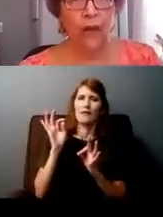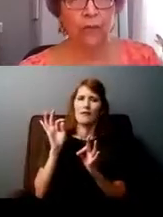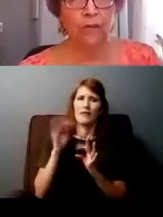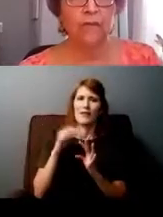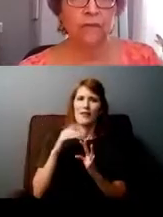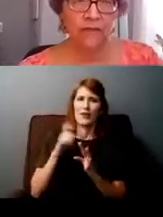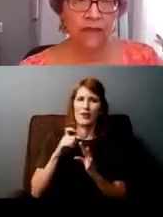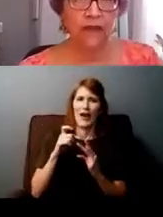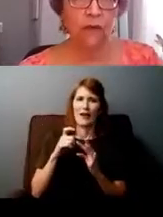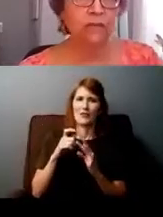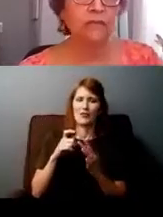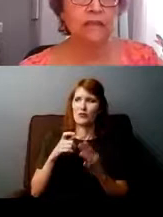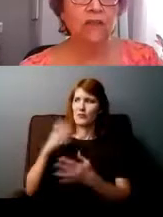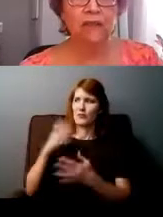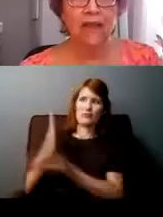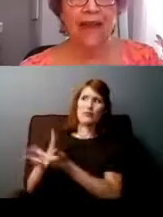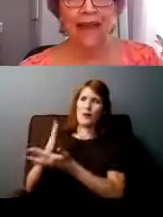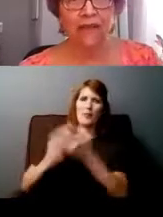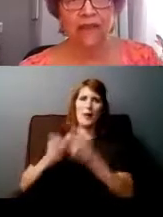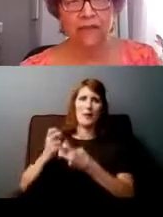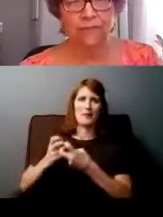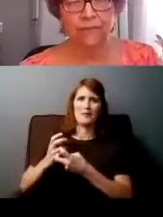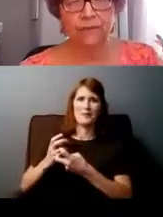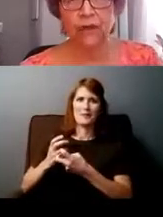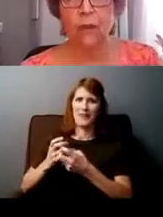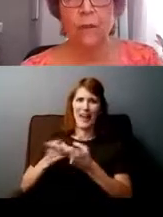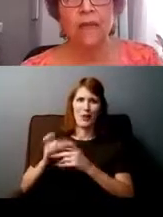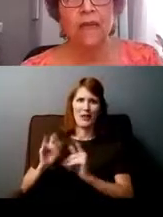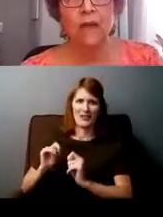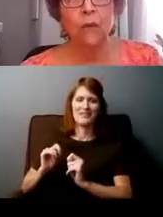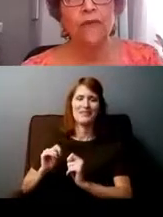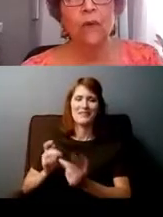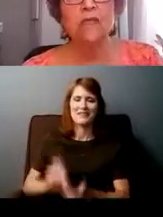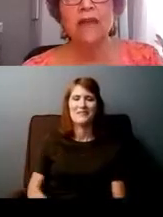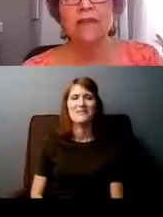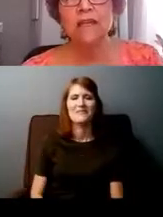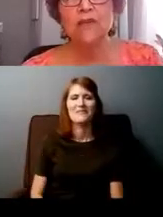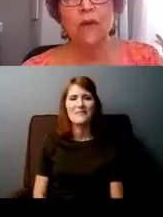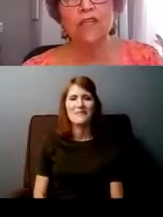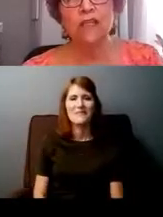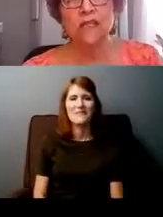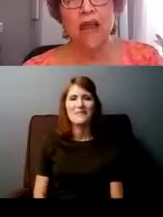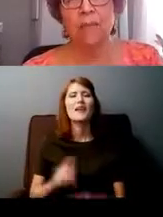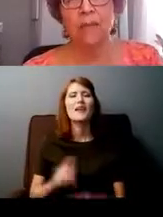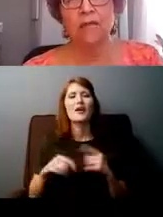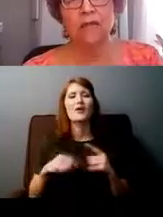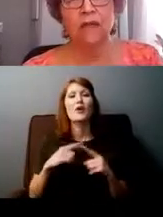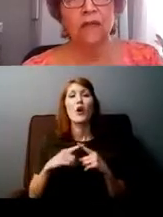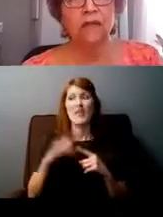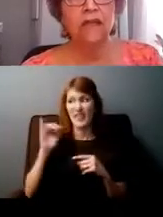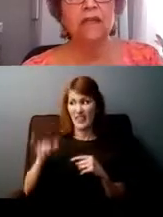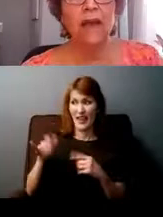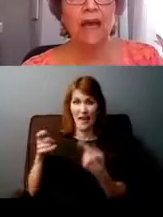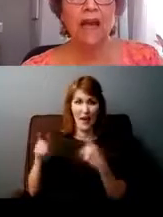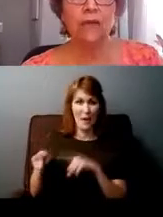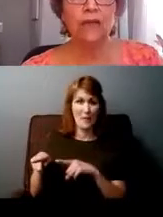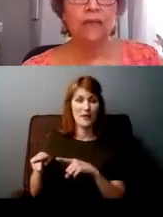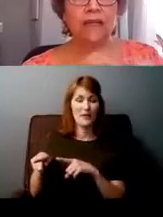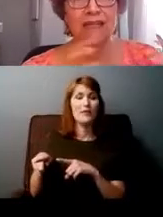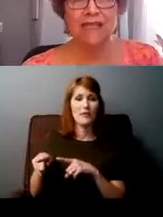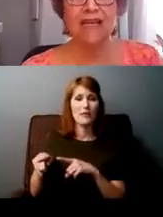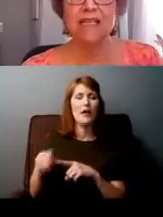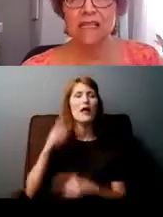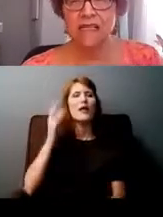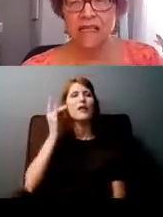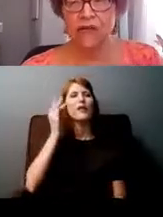the problem, you know, handle it. So when those situations happen, think about how you